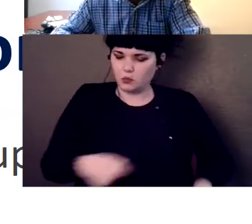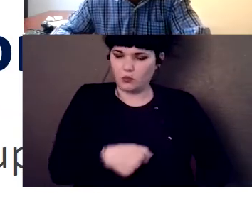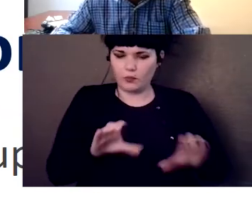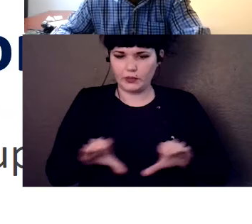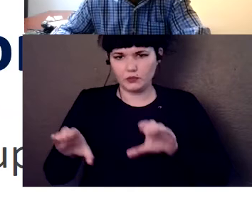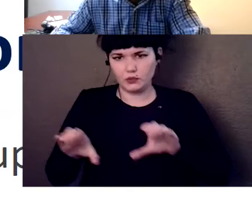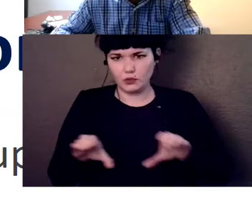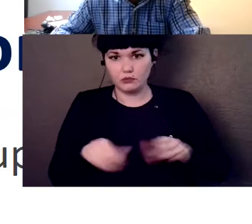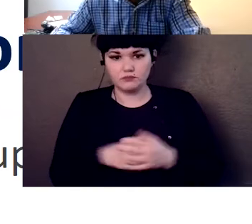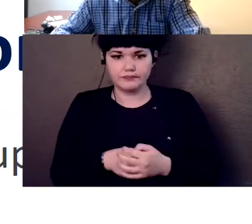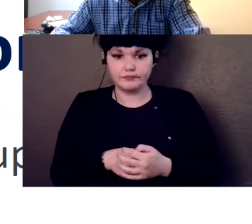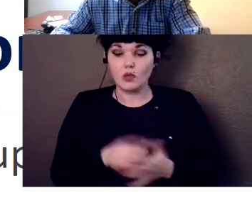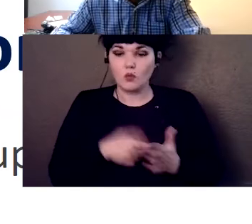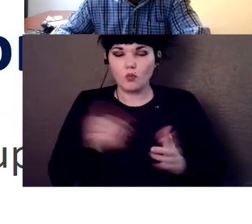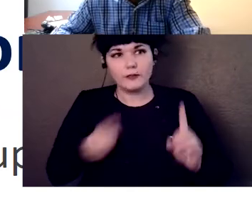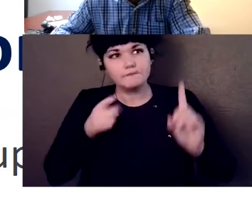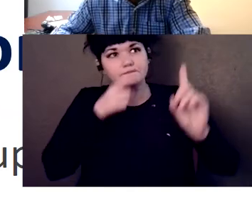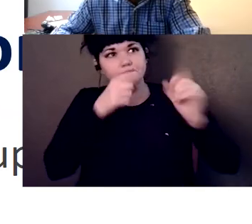stands for, and advocates for.